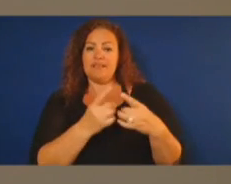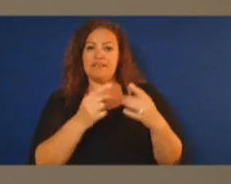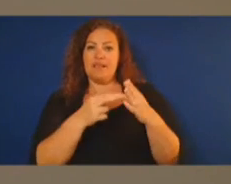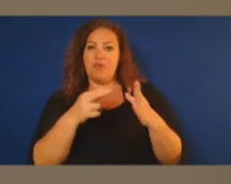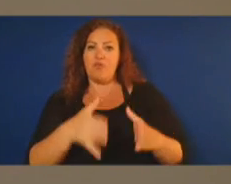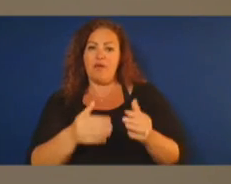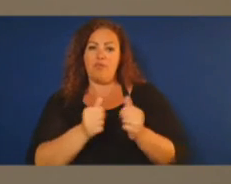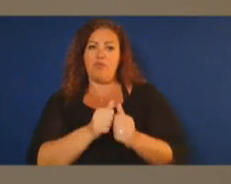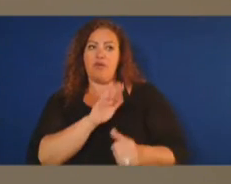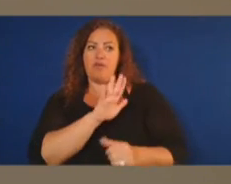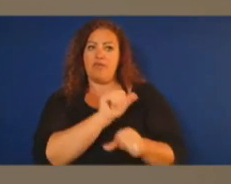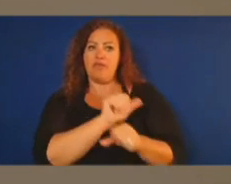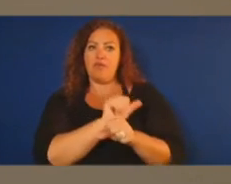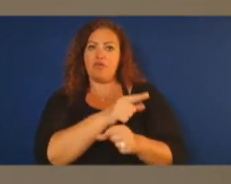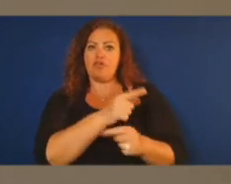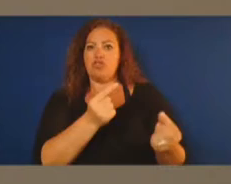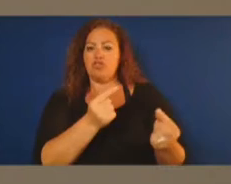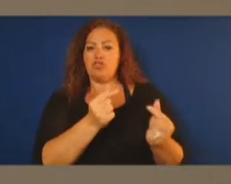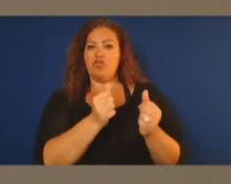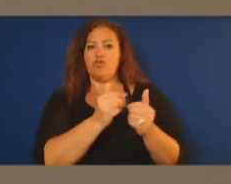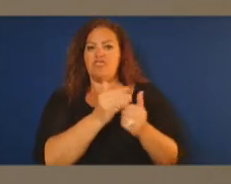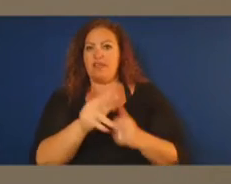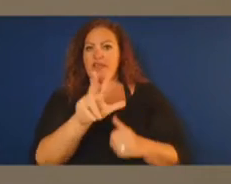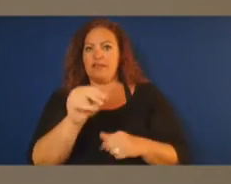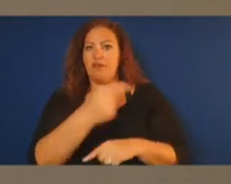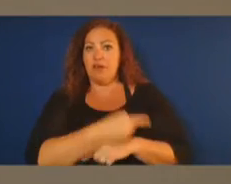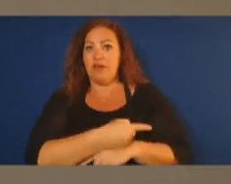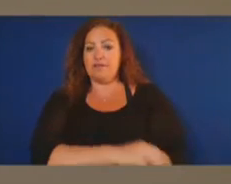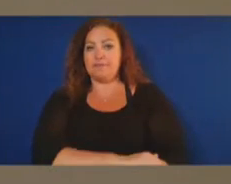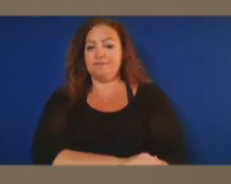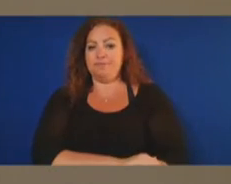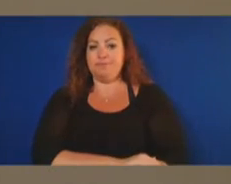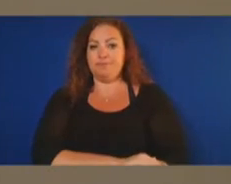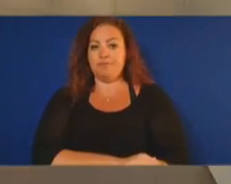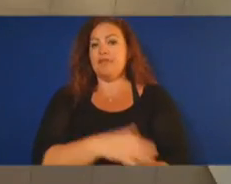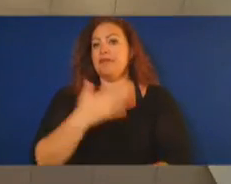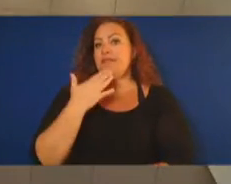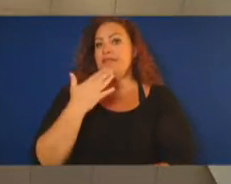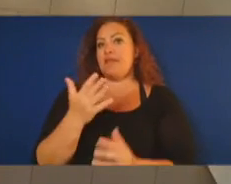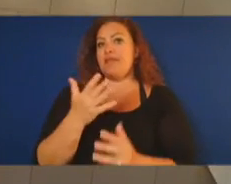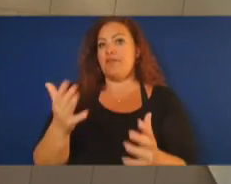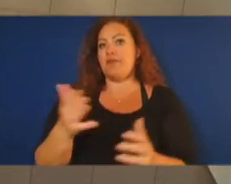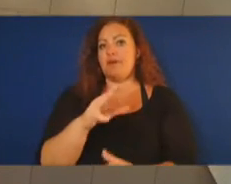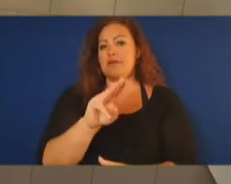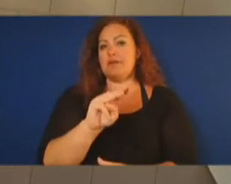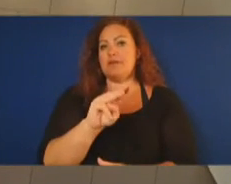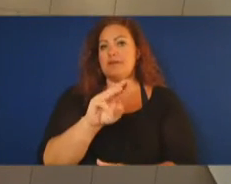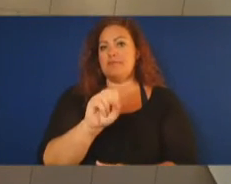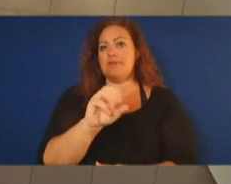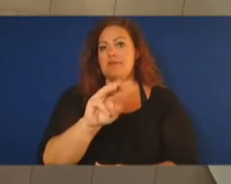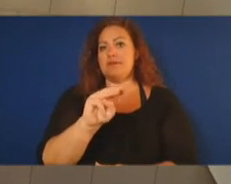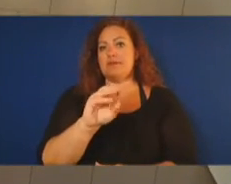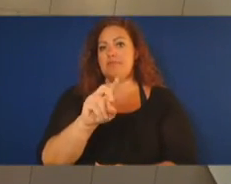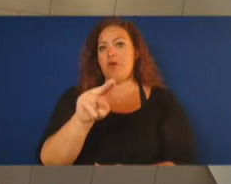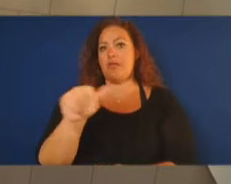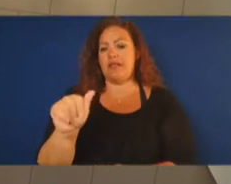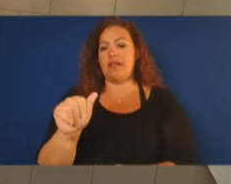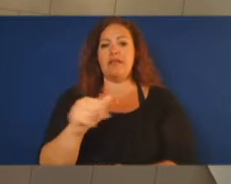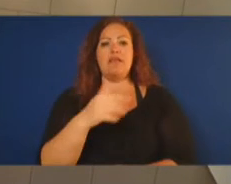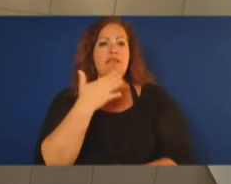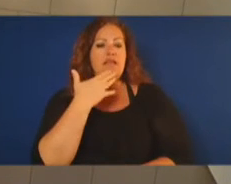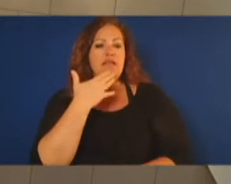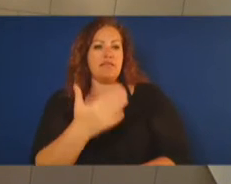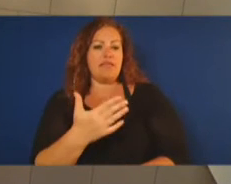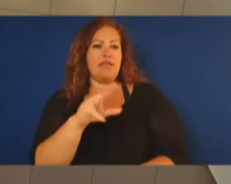the work that she'll do within the next 30 days thank you very much Miss Molina thank you thank you uh Mr Mayor